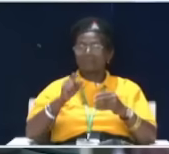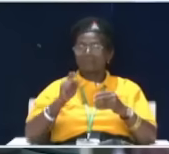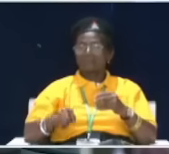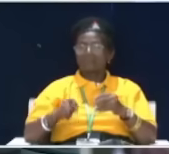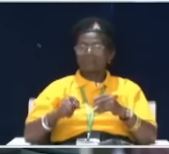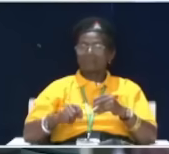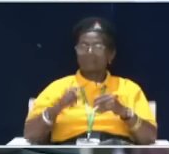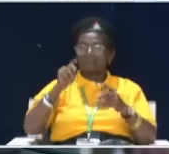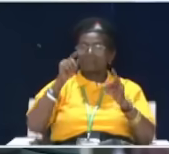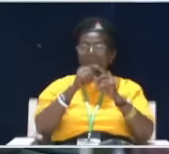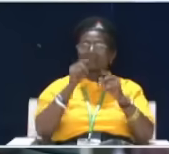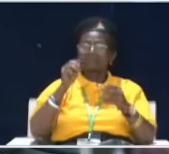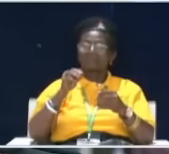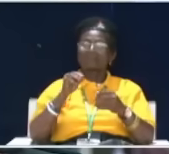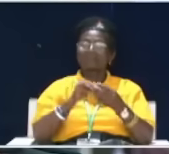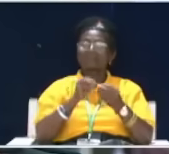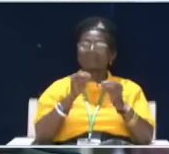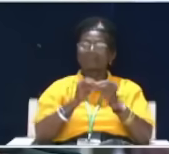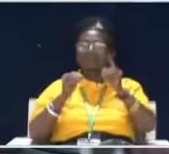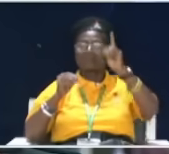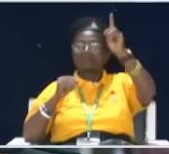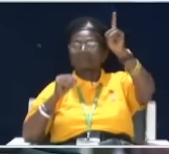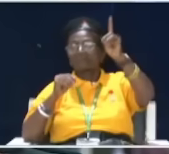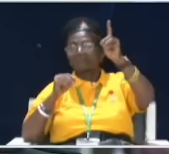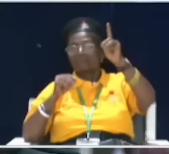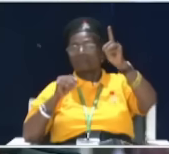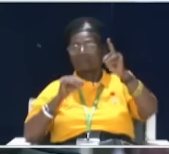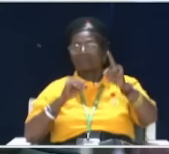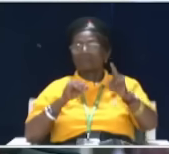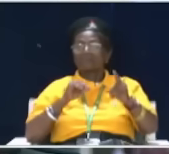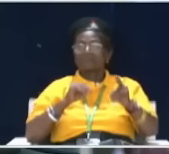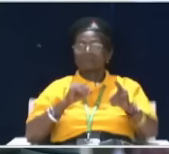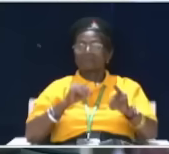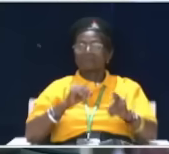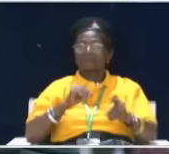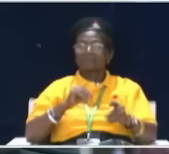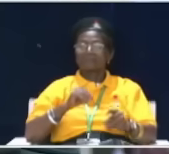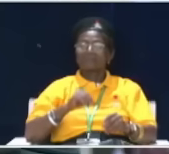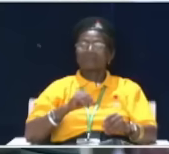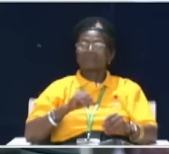point one. You just want to thank him.